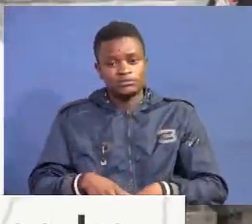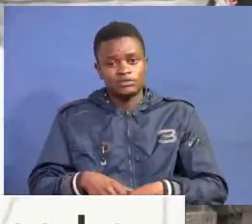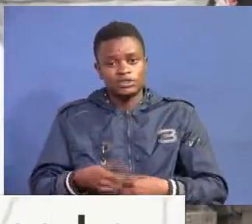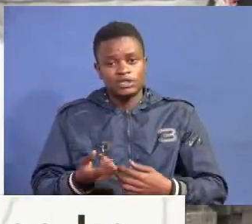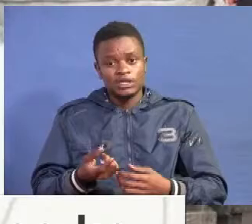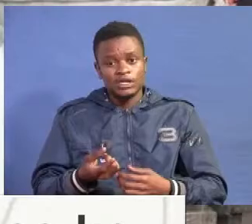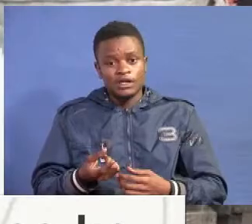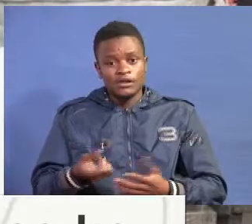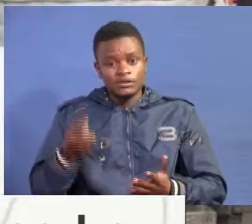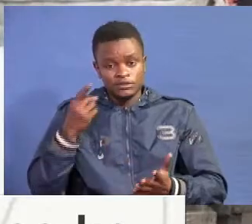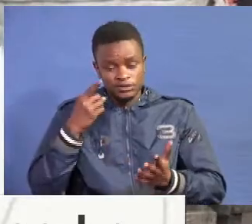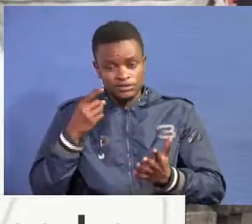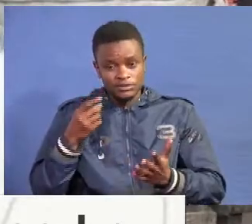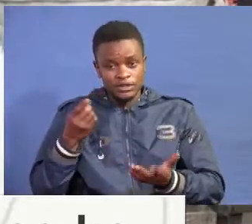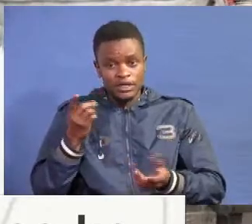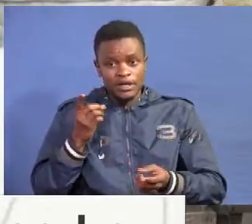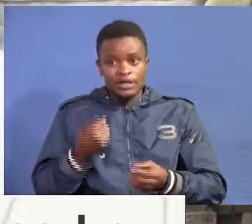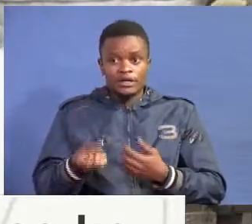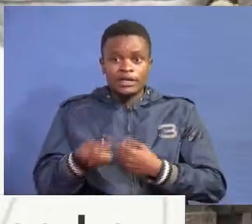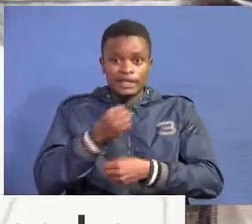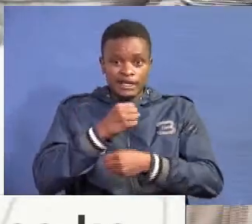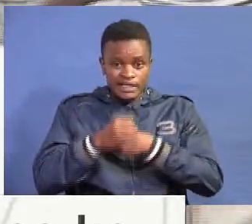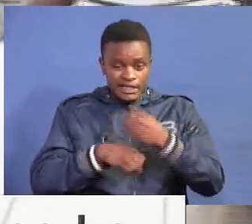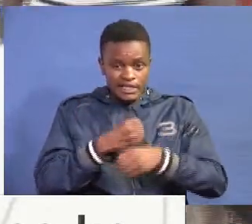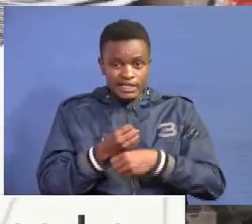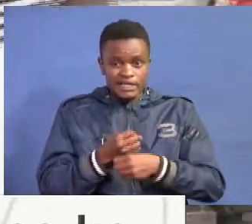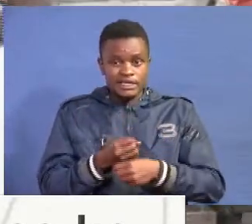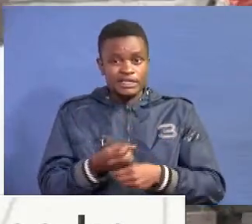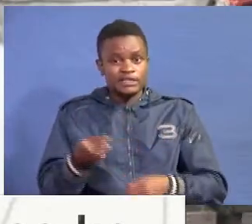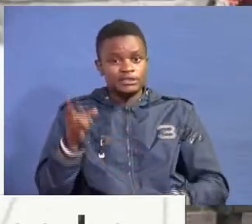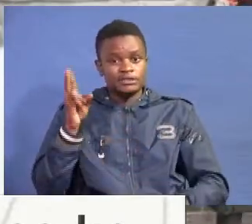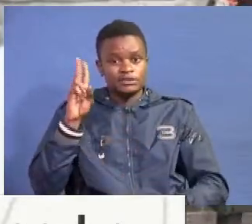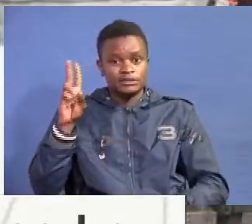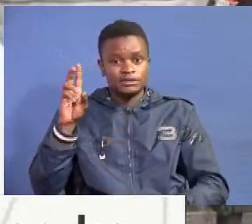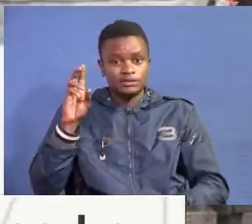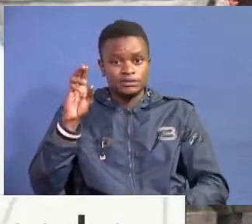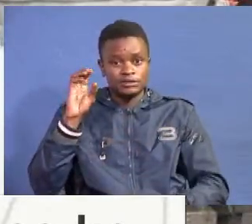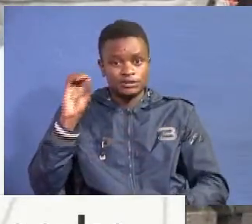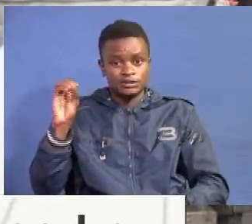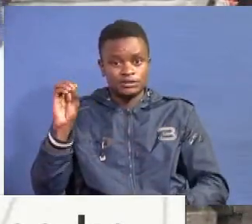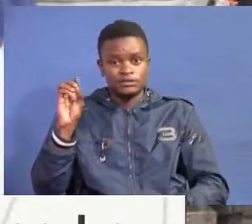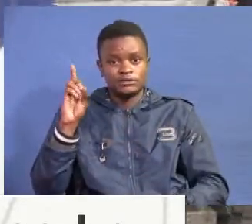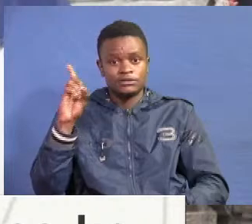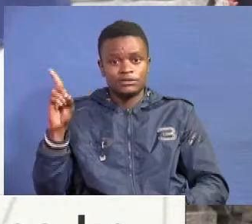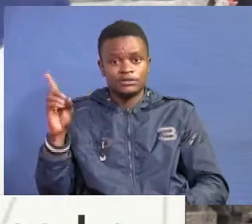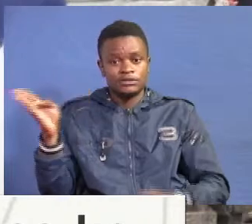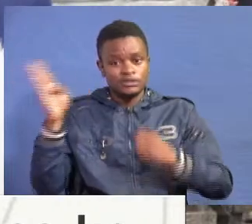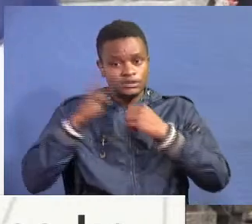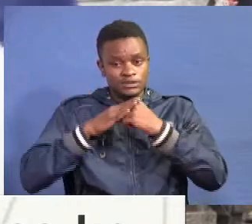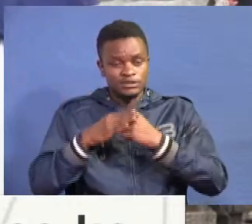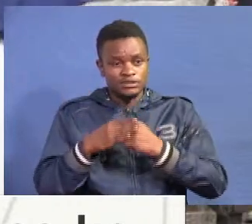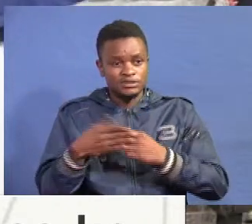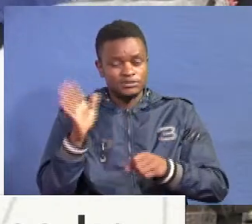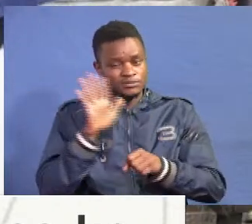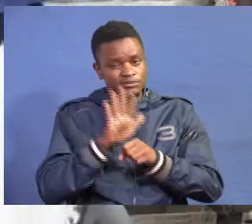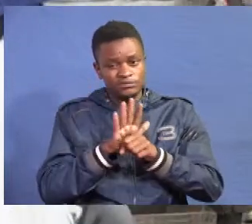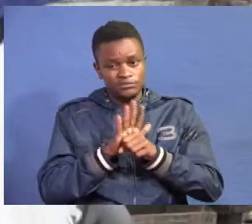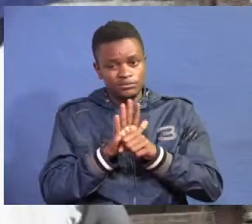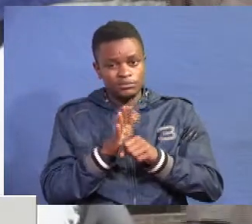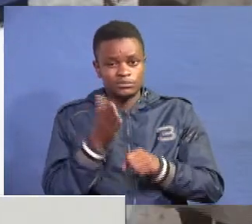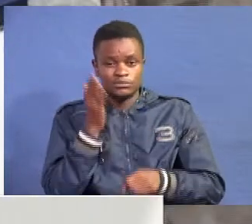According to 2019 Kenyan Population and Housing Census, majority of mothers are striving in the informal sector to make ends